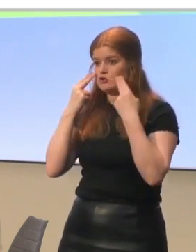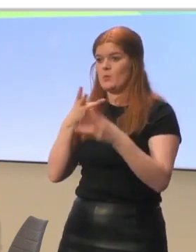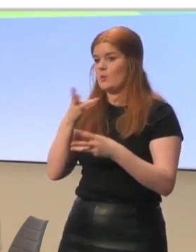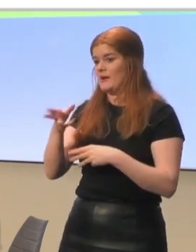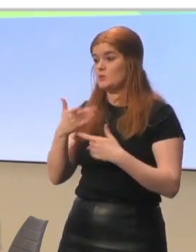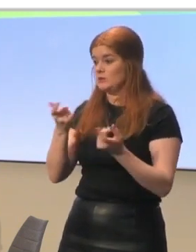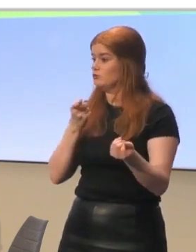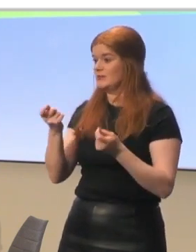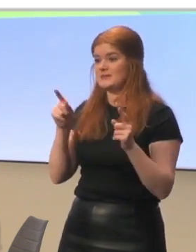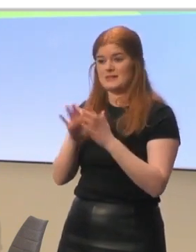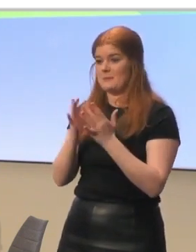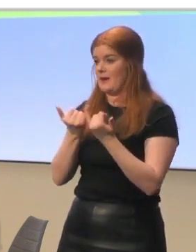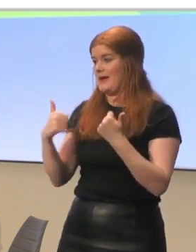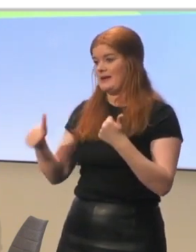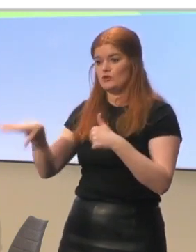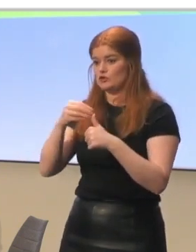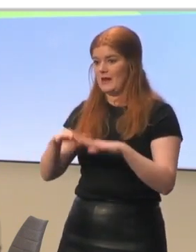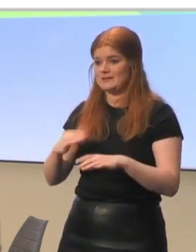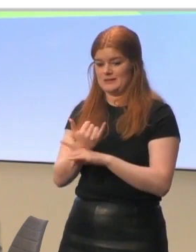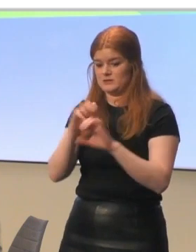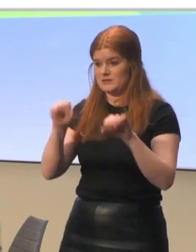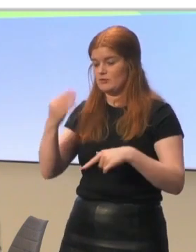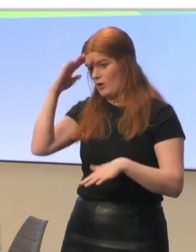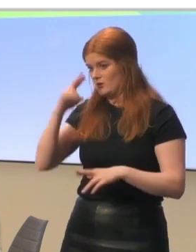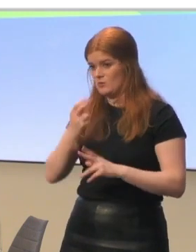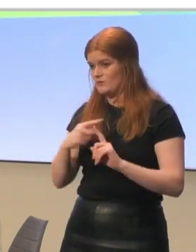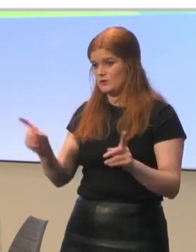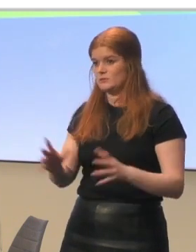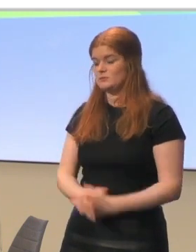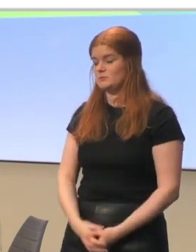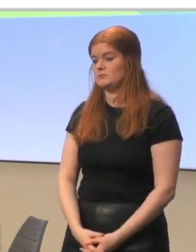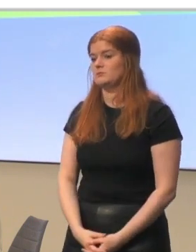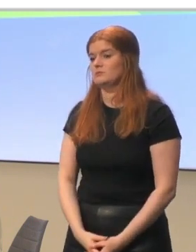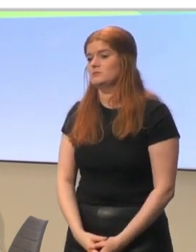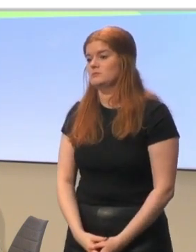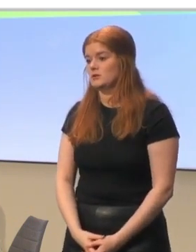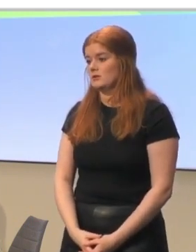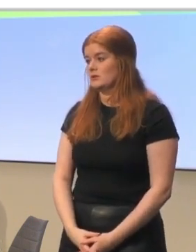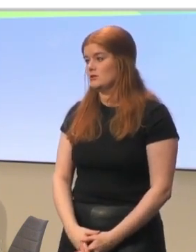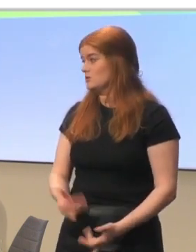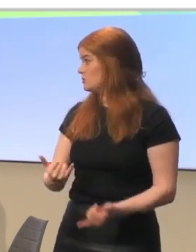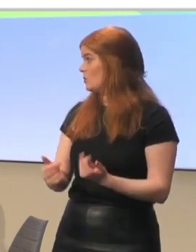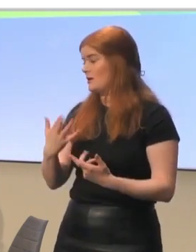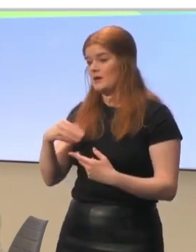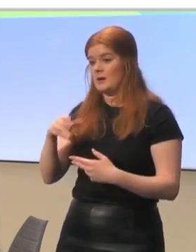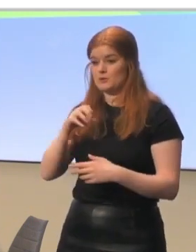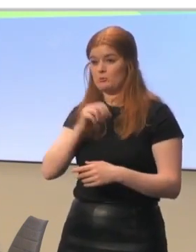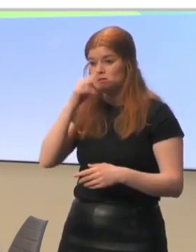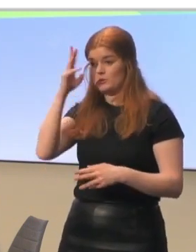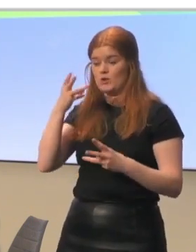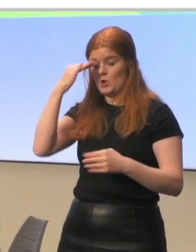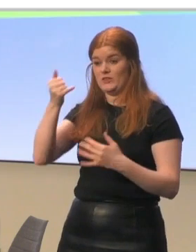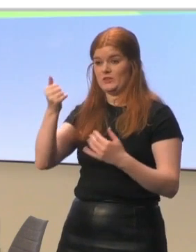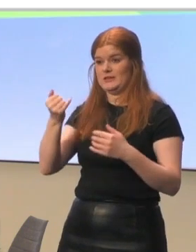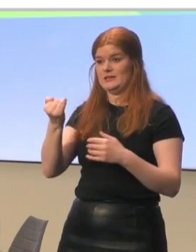treated the same as any other child within the system in Ireland. And as I say, the principle, I know this is one of your own, which is that students with special